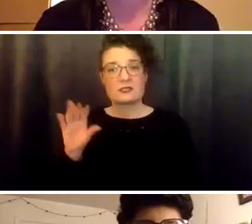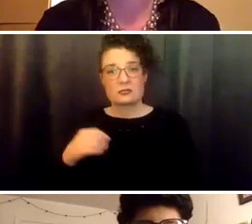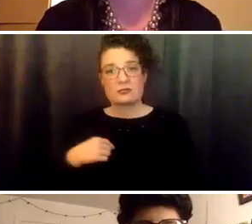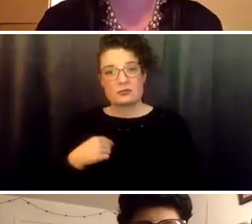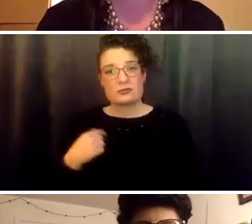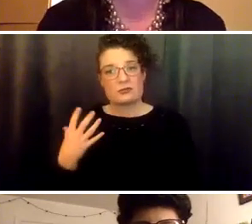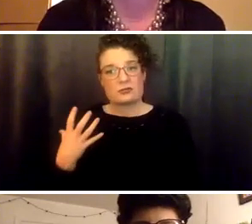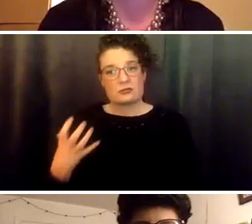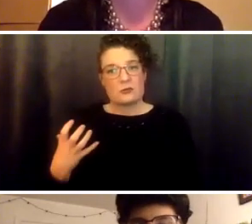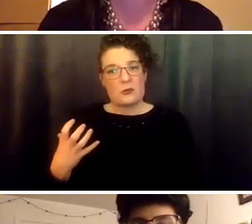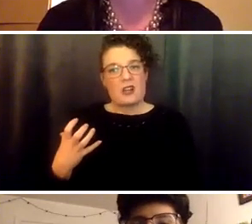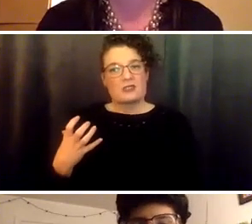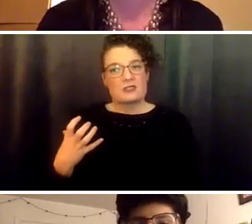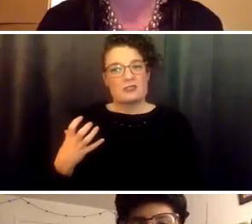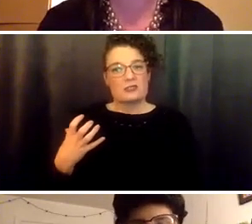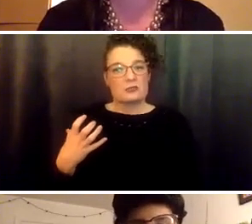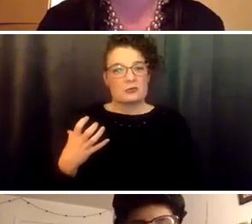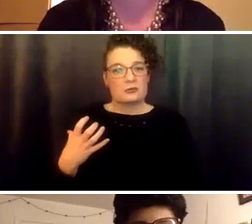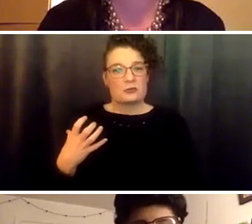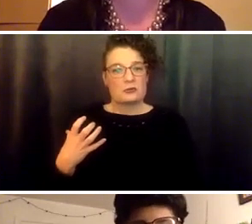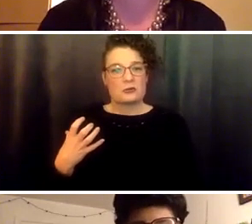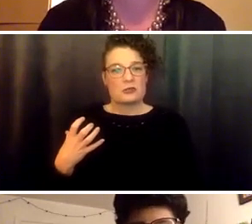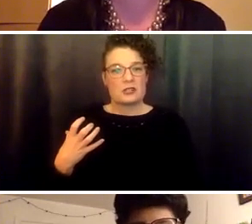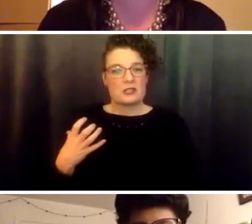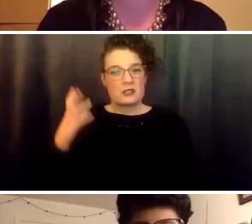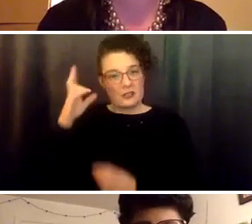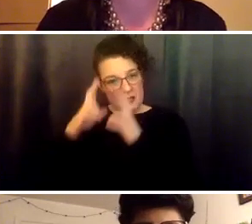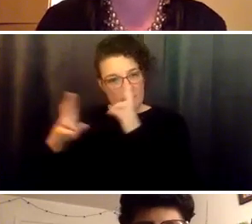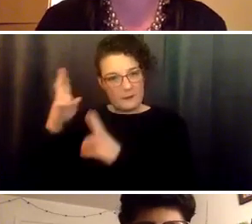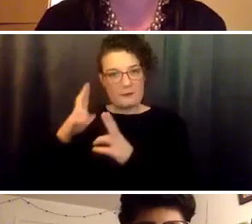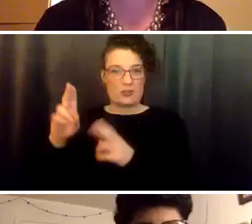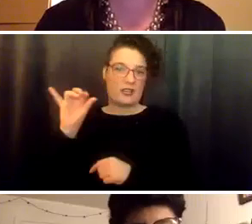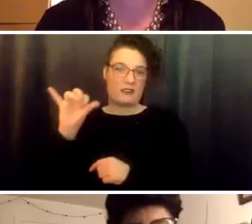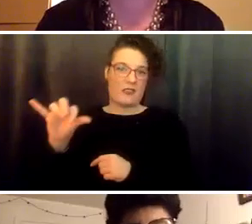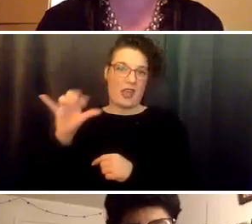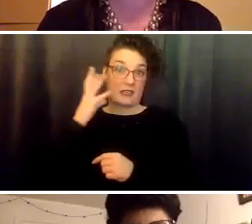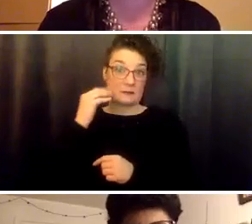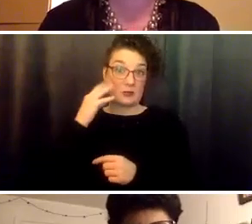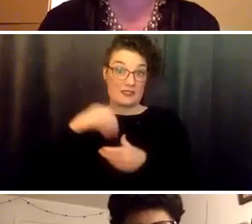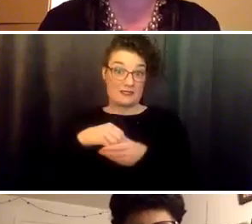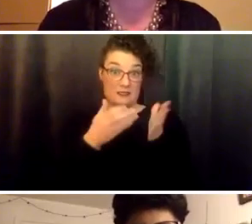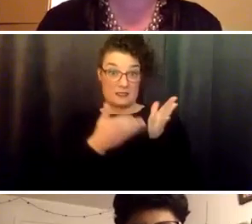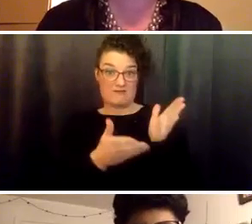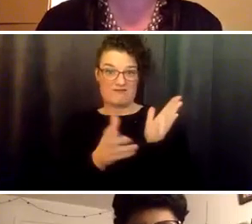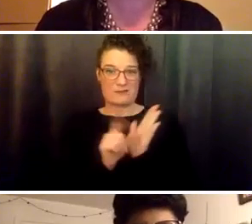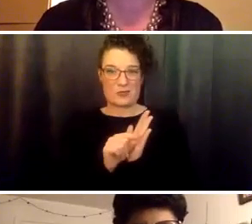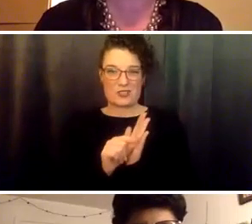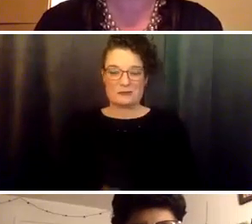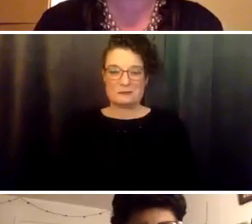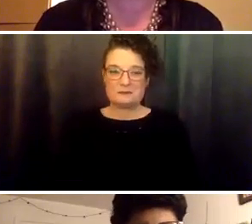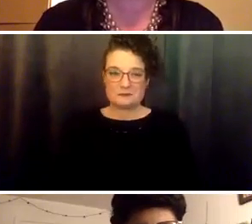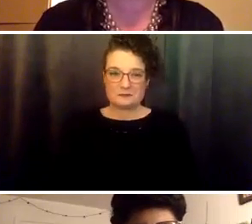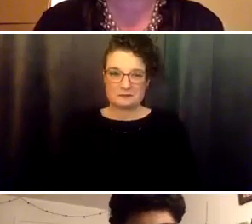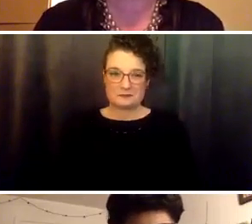to commemorate that experience in this print. And